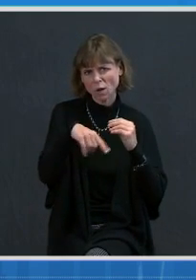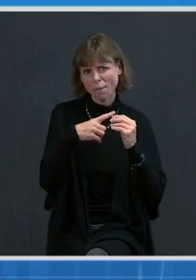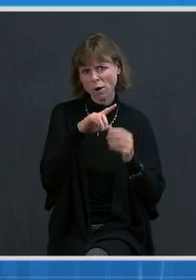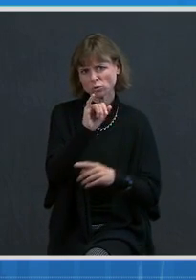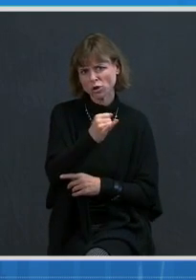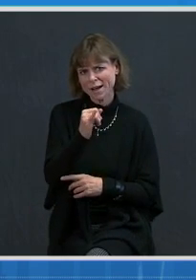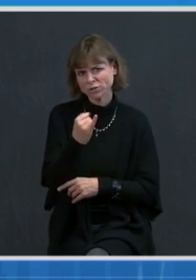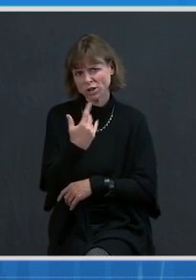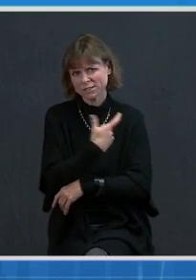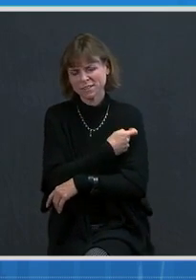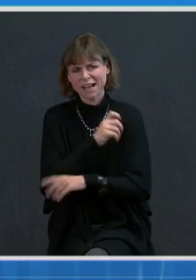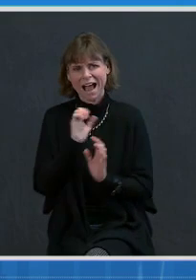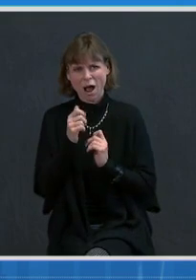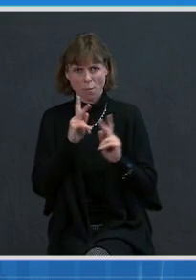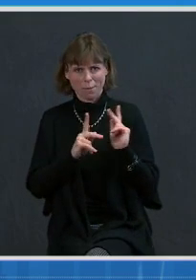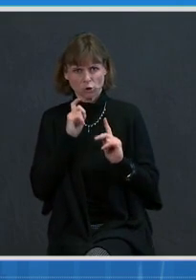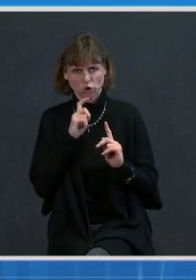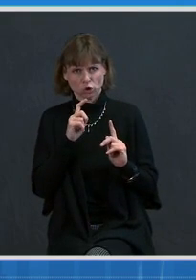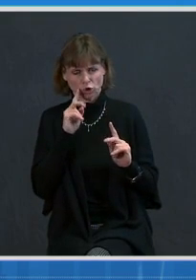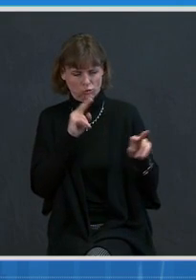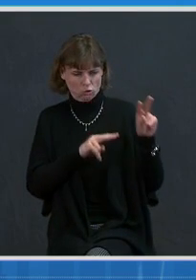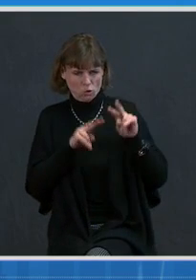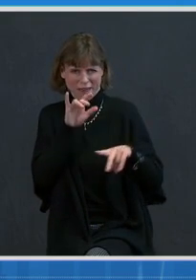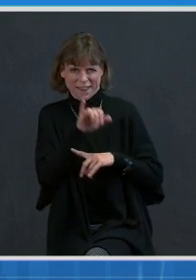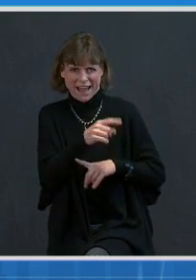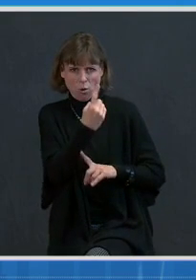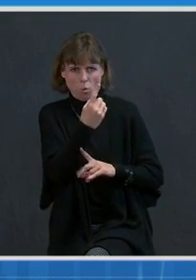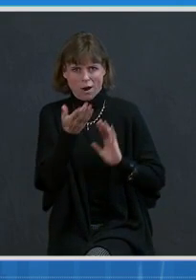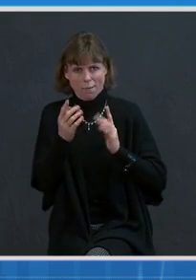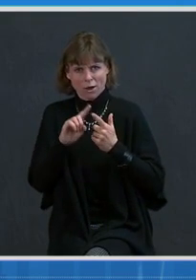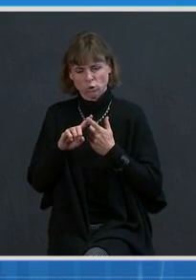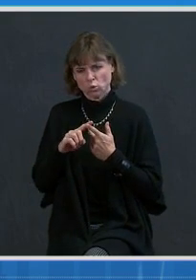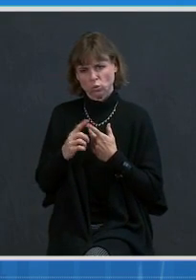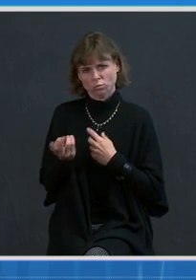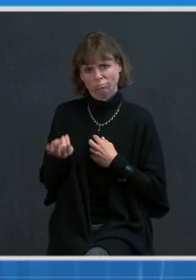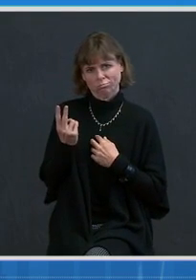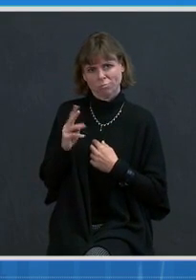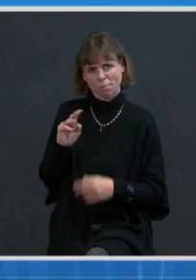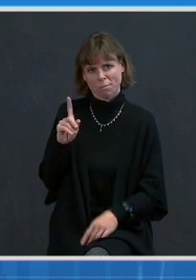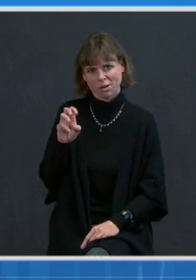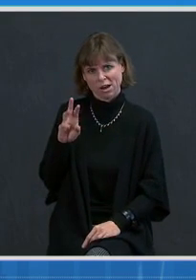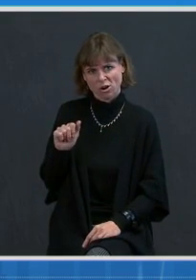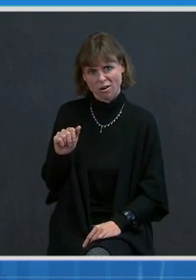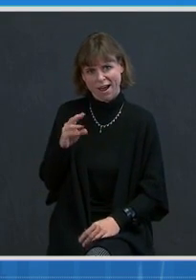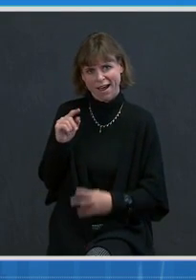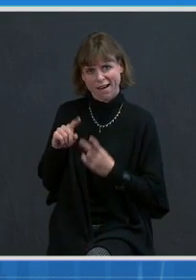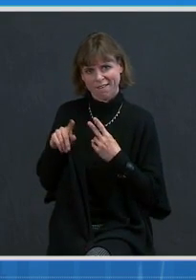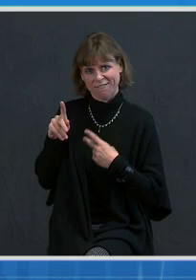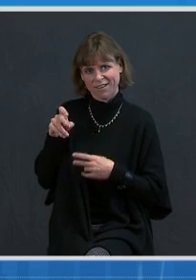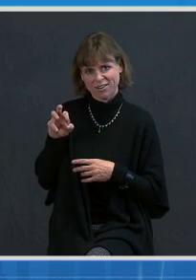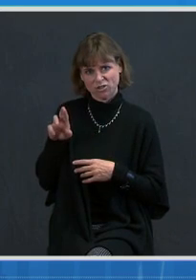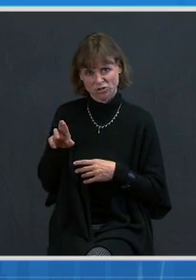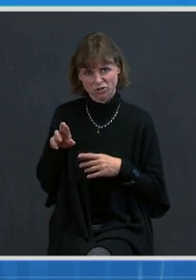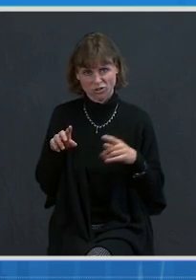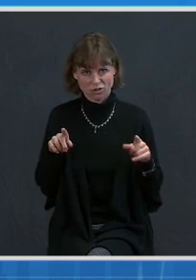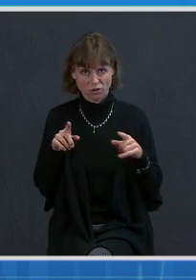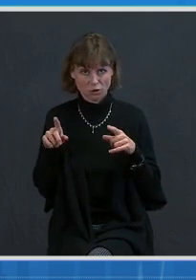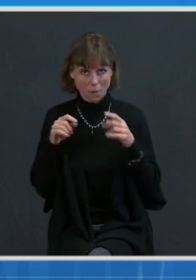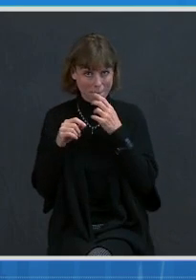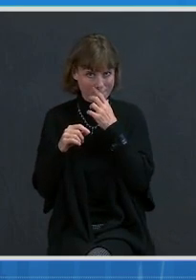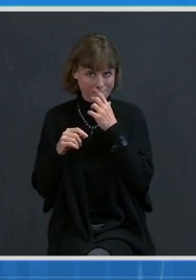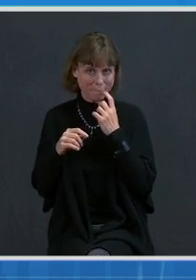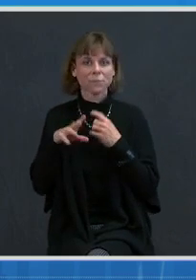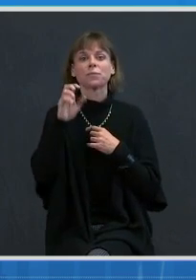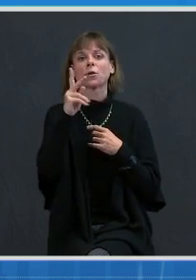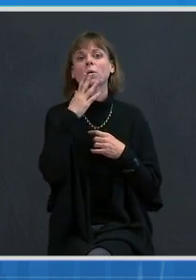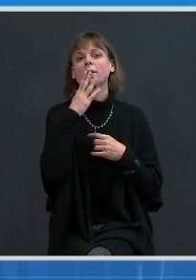people should view it relative to the other two vaccines, the Moderna and Pfizer, and then I'll more specifically go into your question. Yeah, thanks,